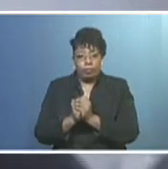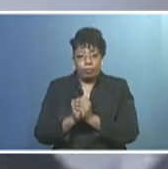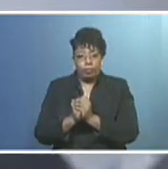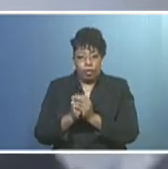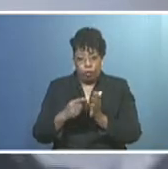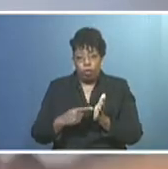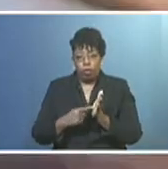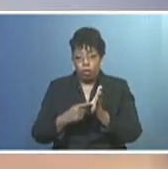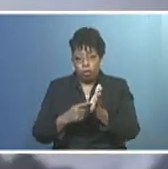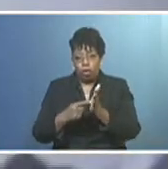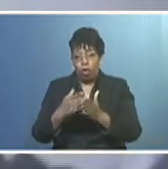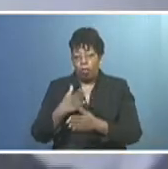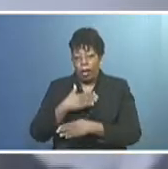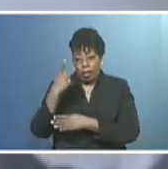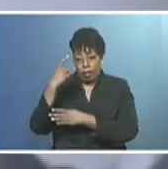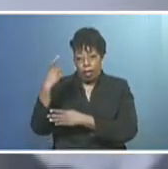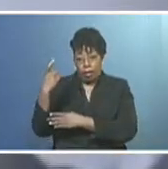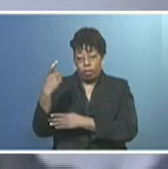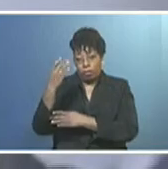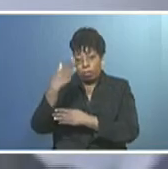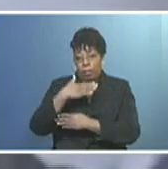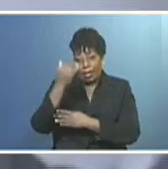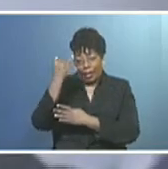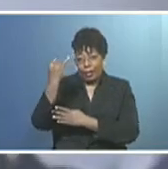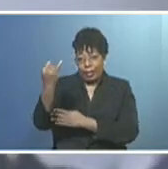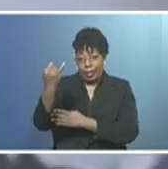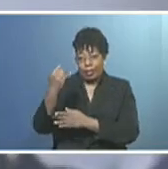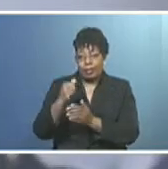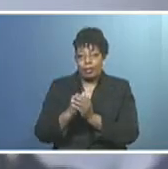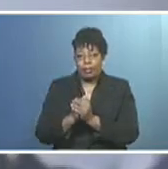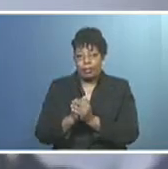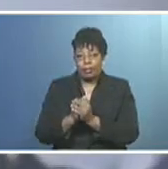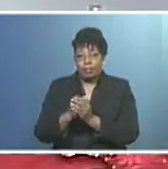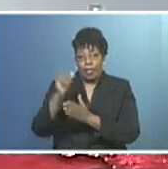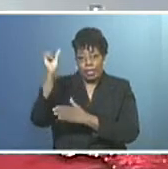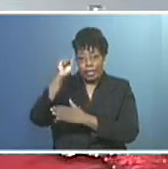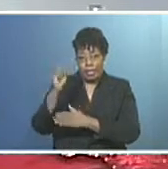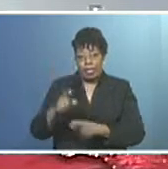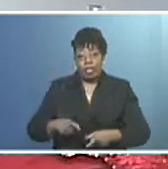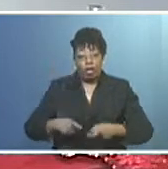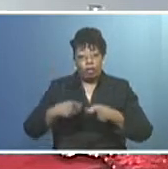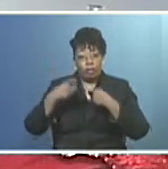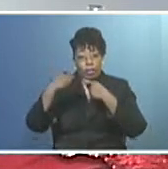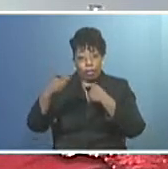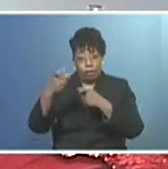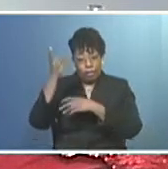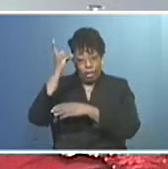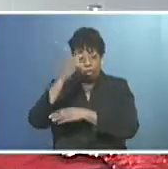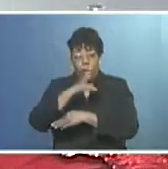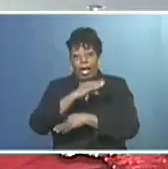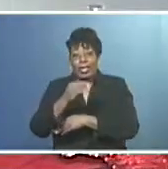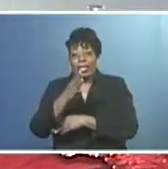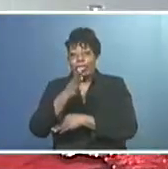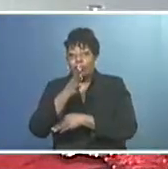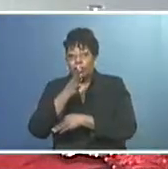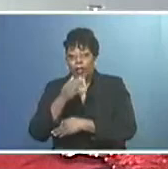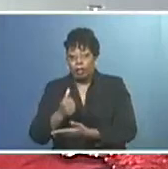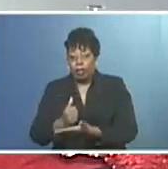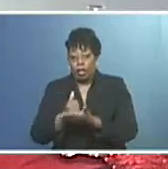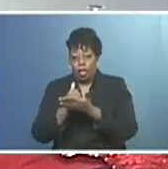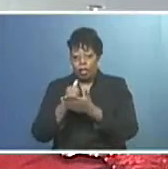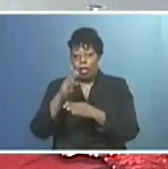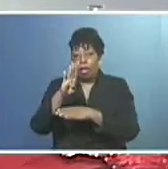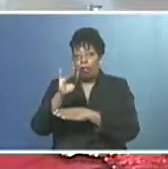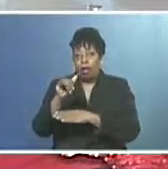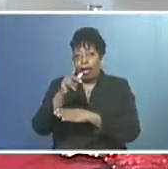my imagination and what I got as well. In the season of giving, Deandre and his mom have also been assisted by